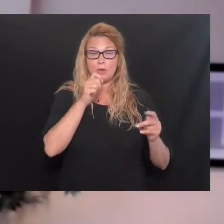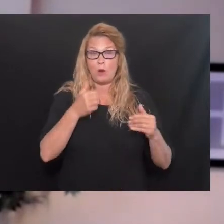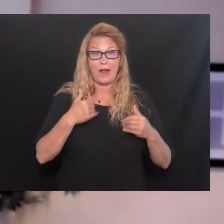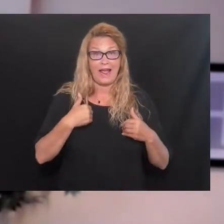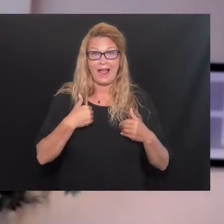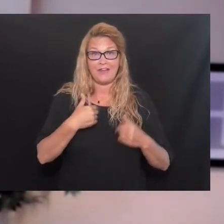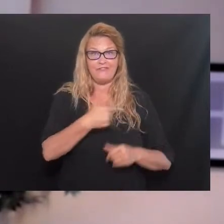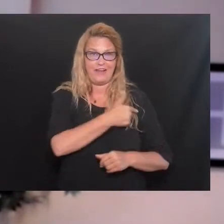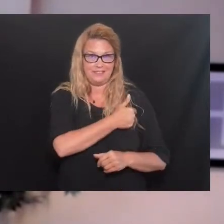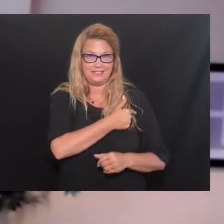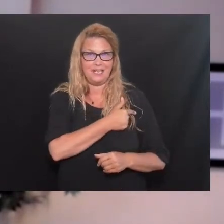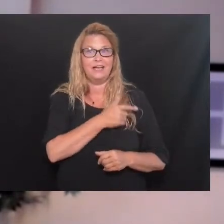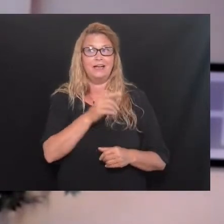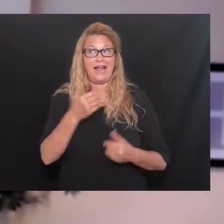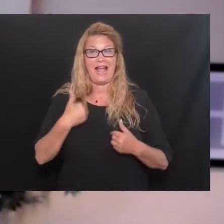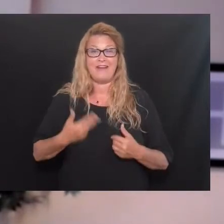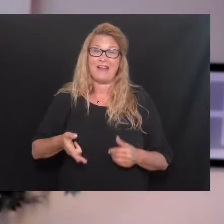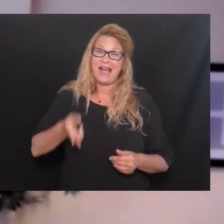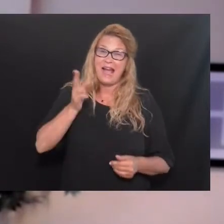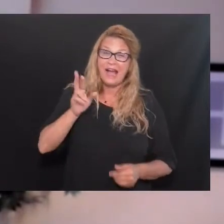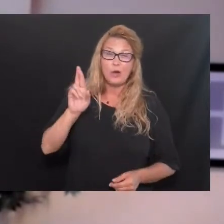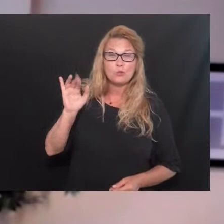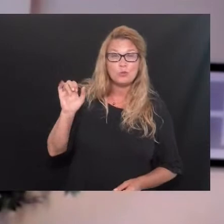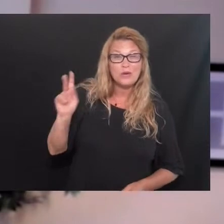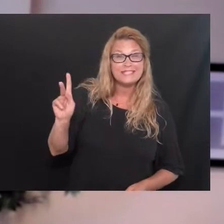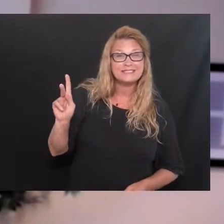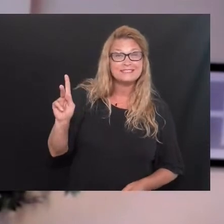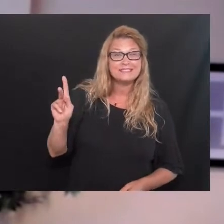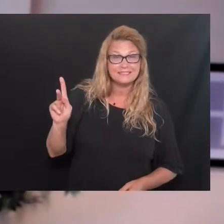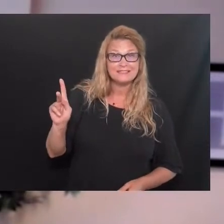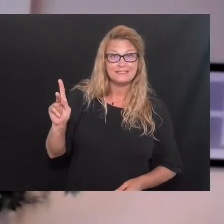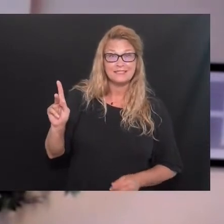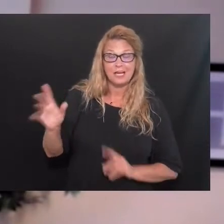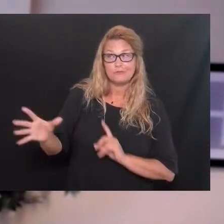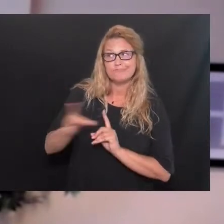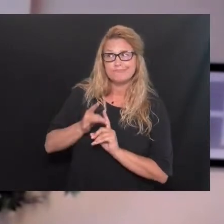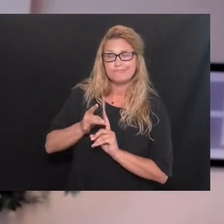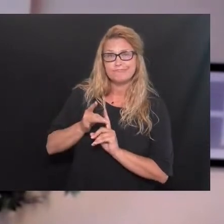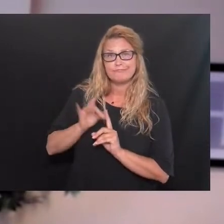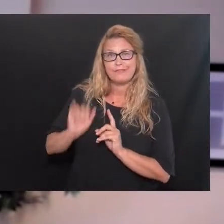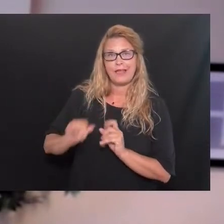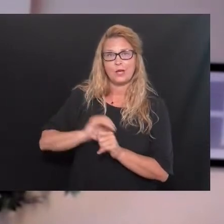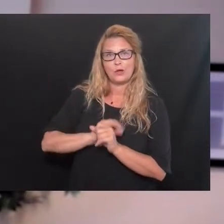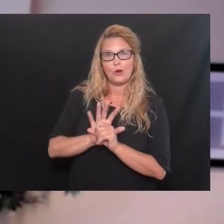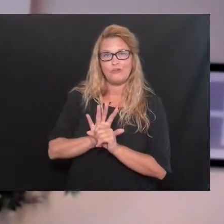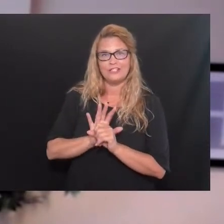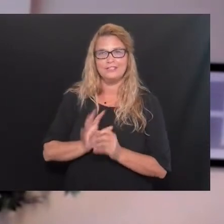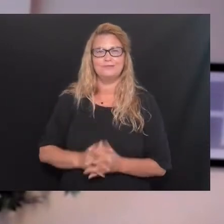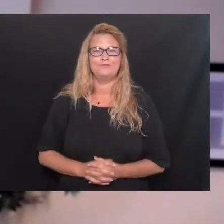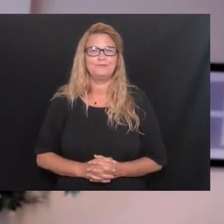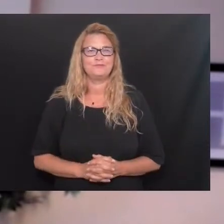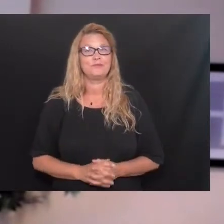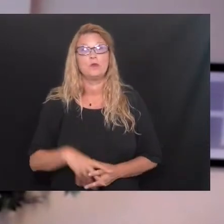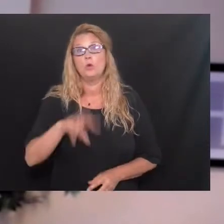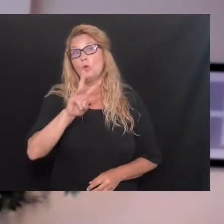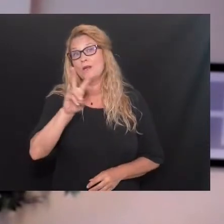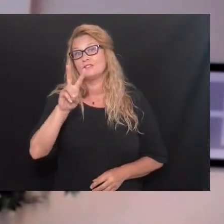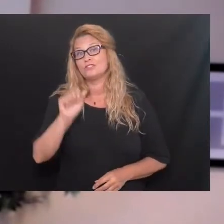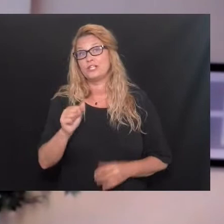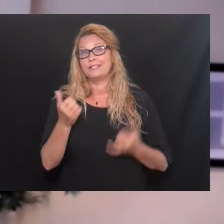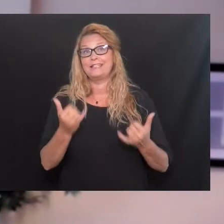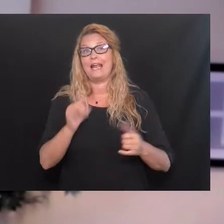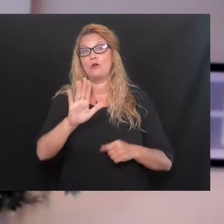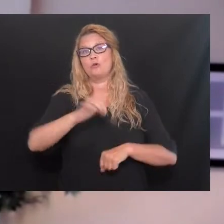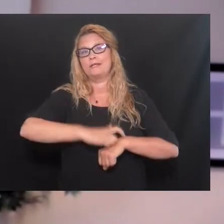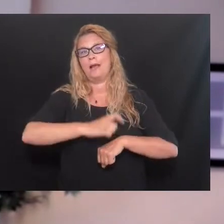getting infected, and as more people infected, the virus continues to mutate and new variants form. So West Virginia, it's our time